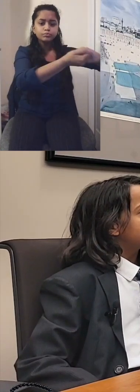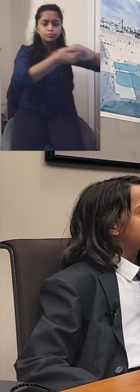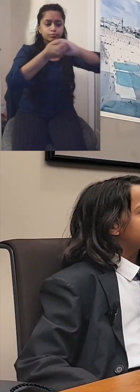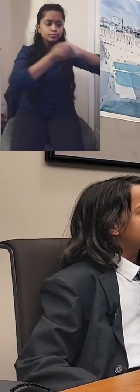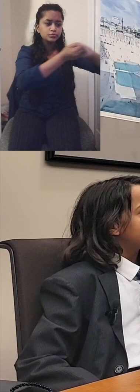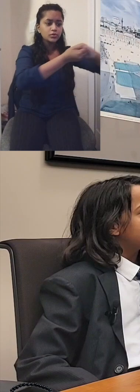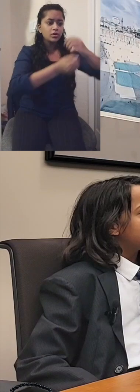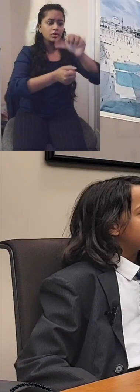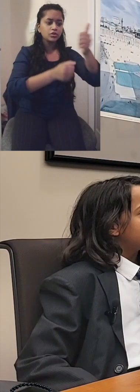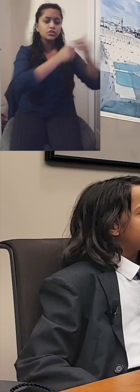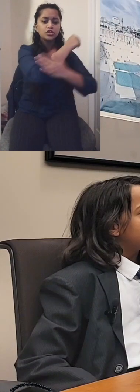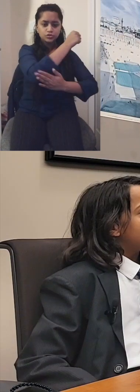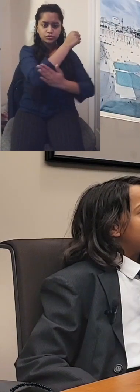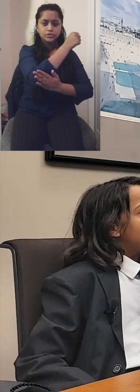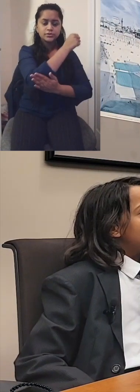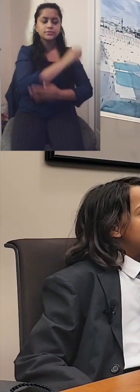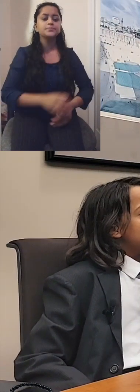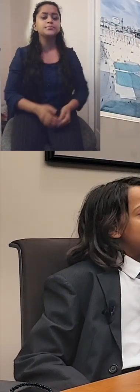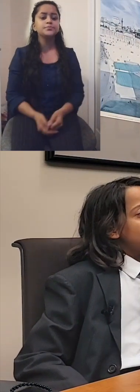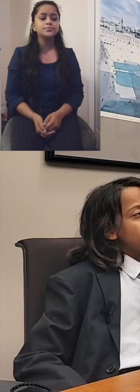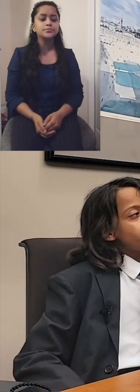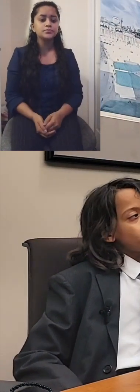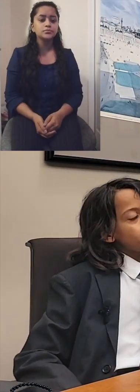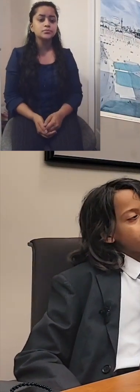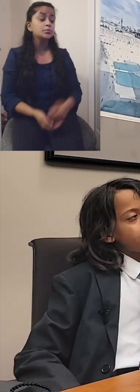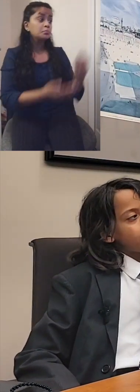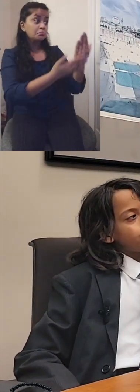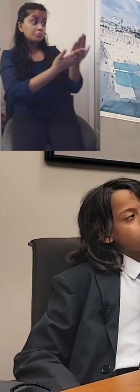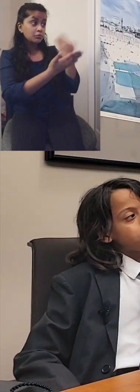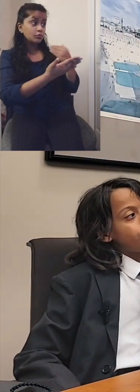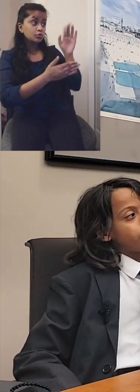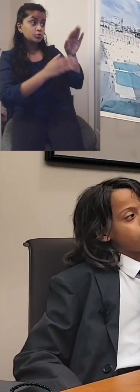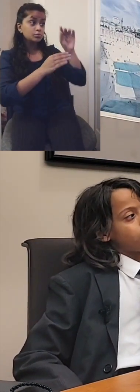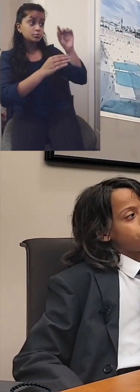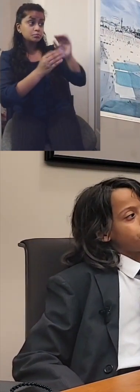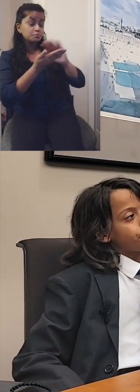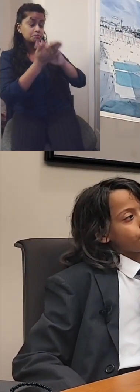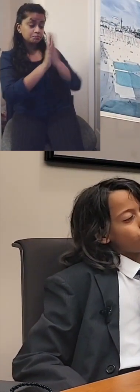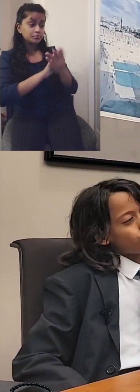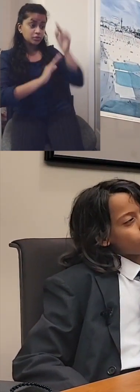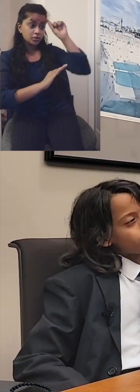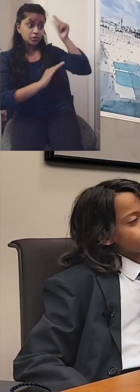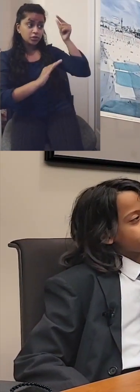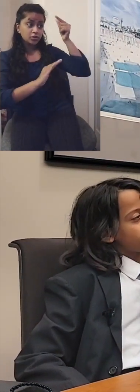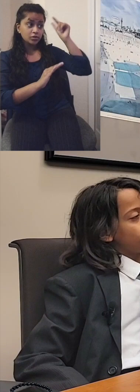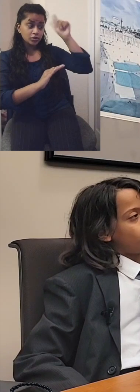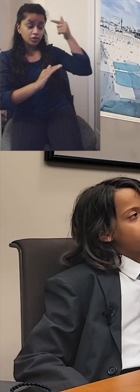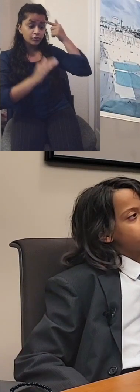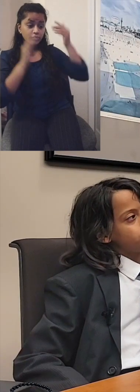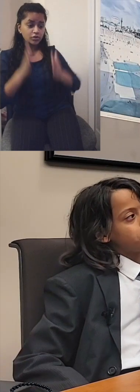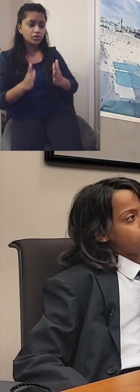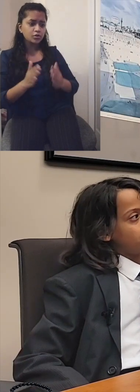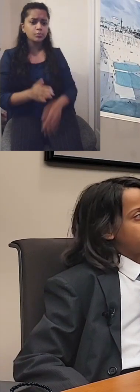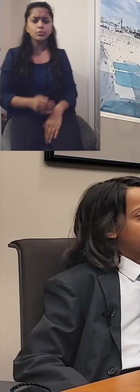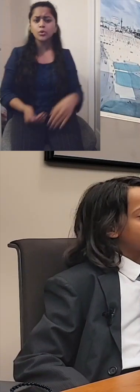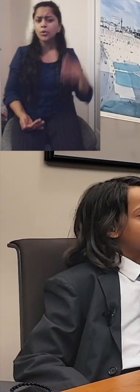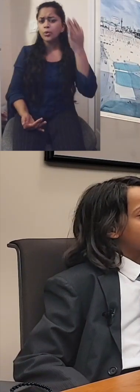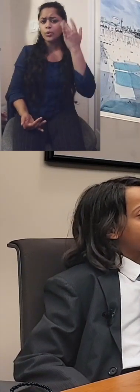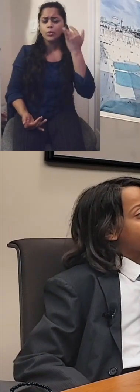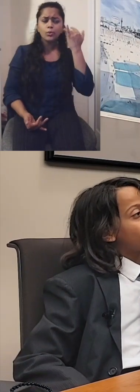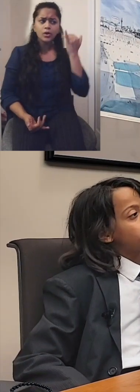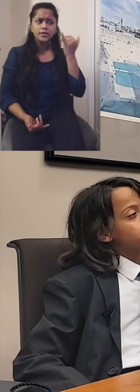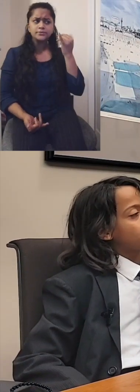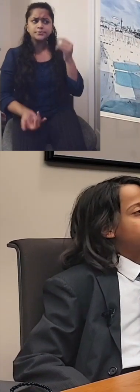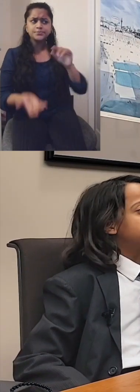all around the world. So before you became governor, what was the reason you wanted to become